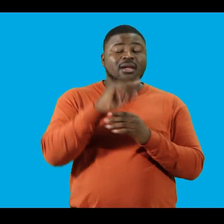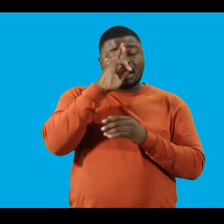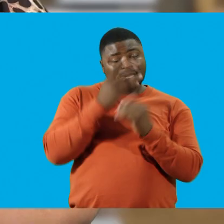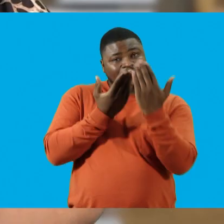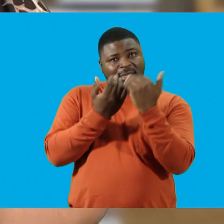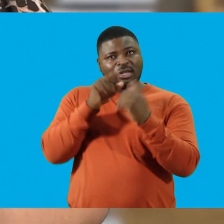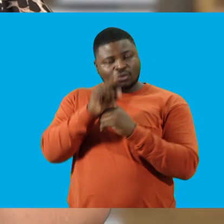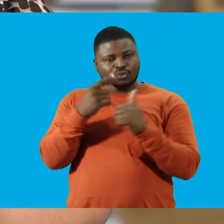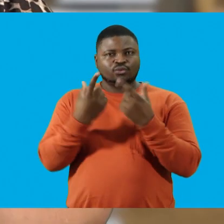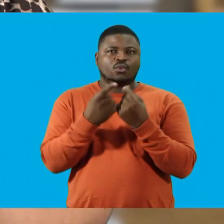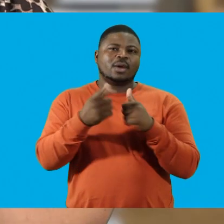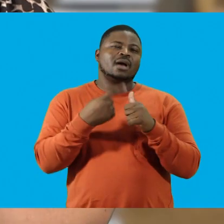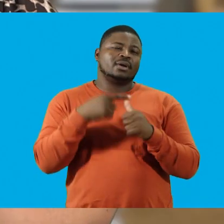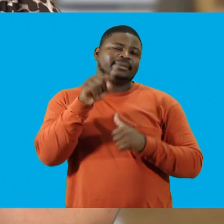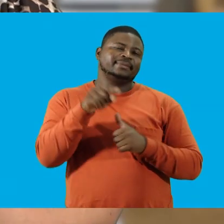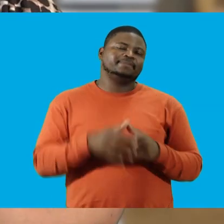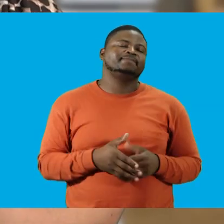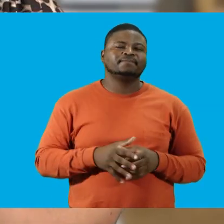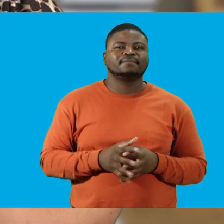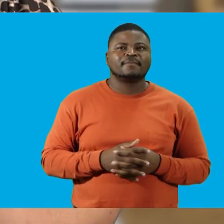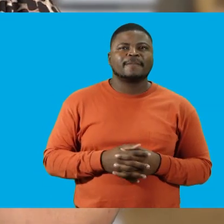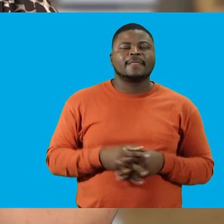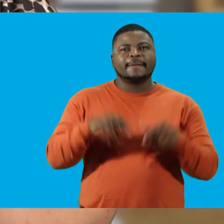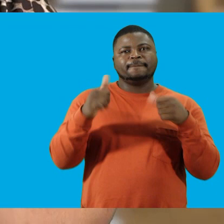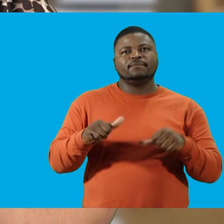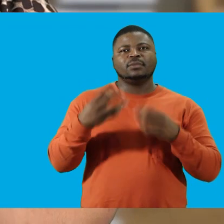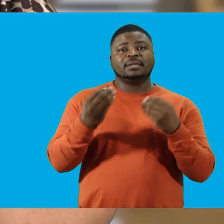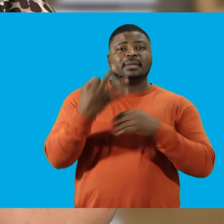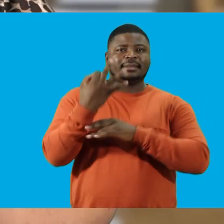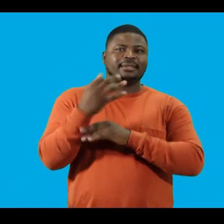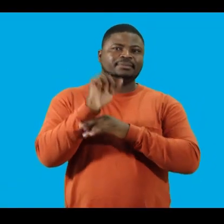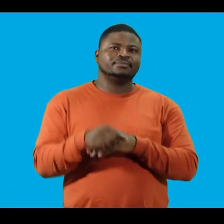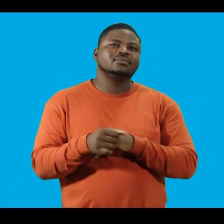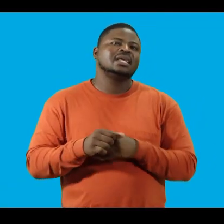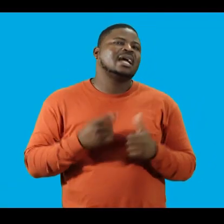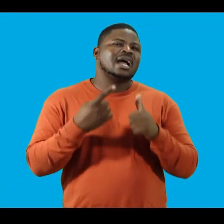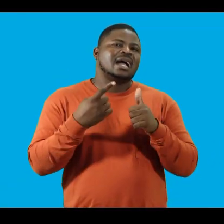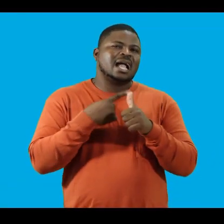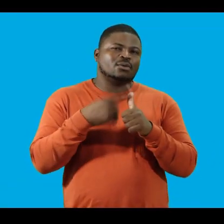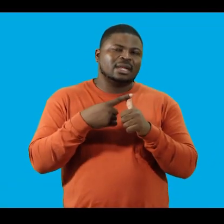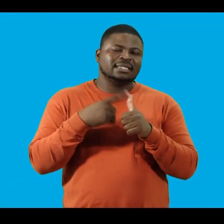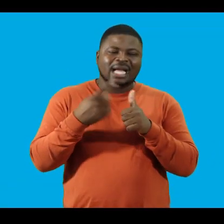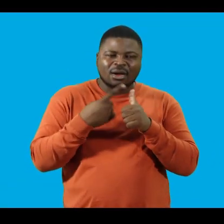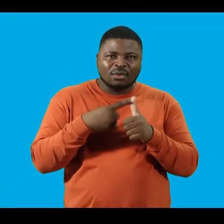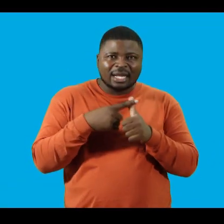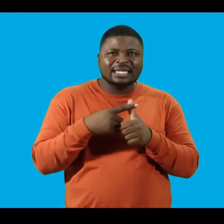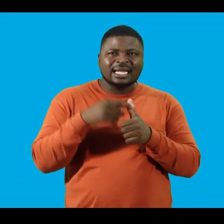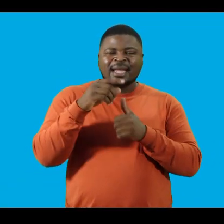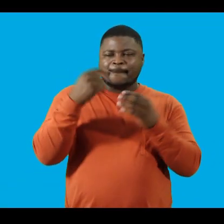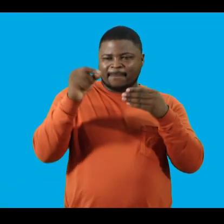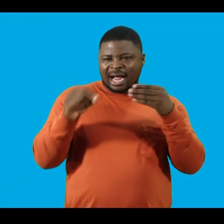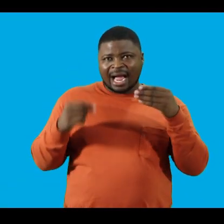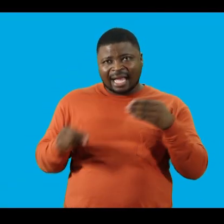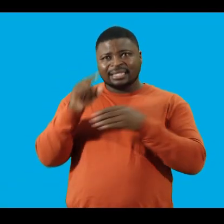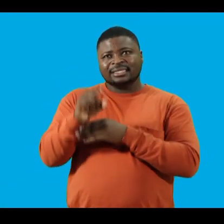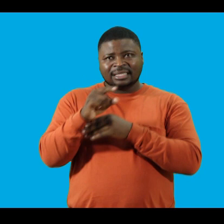expected of you. And then number 3, calculate the marks out of 50